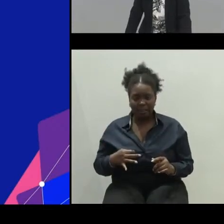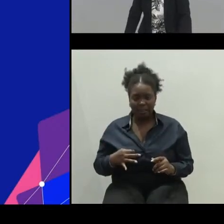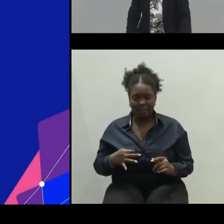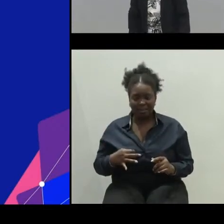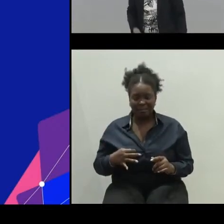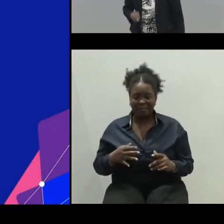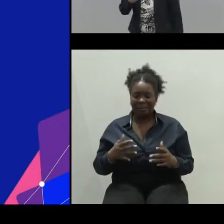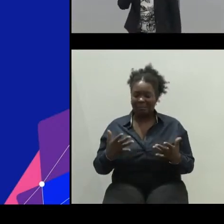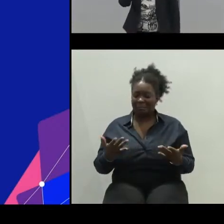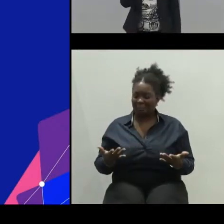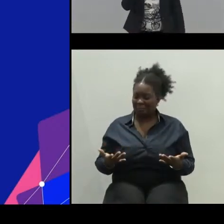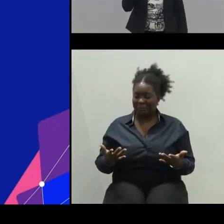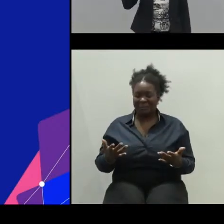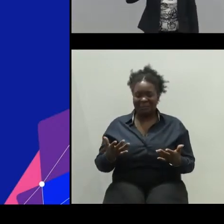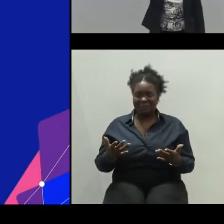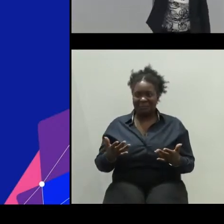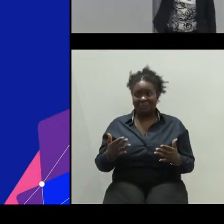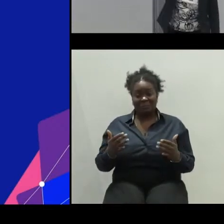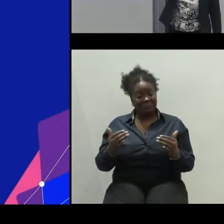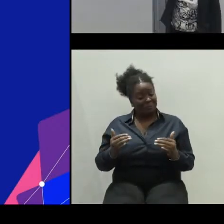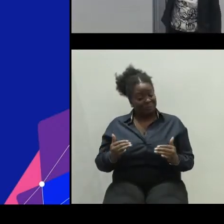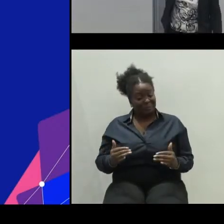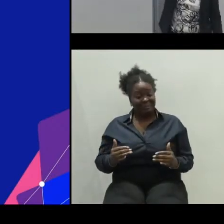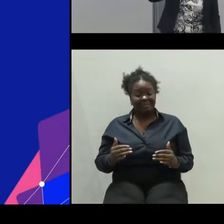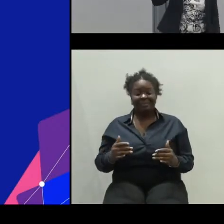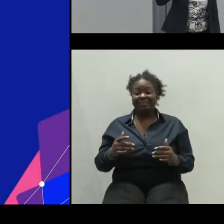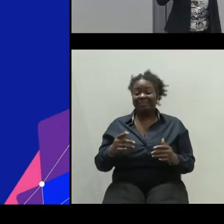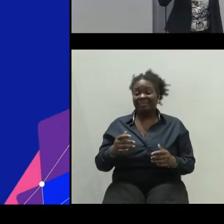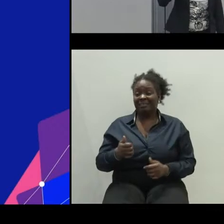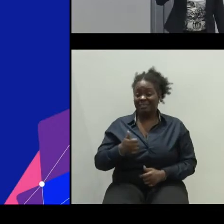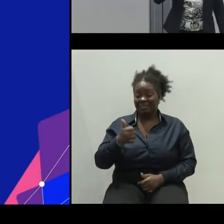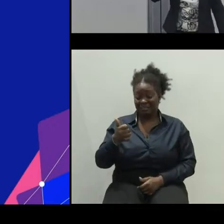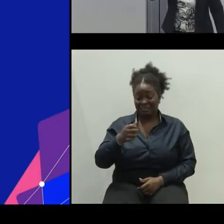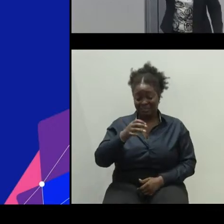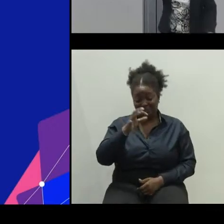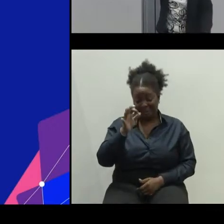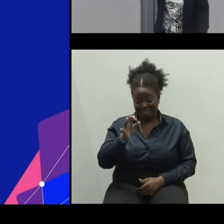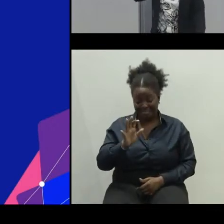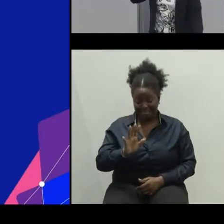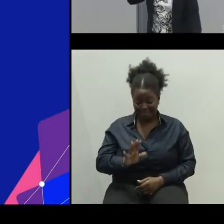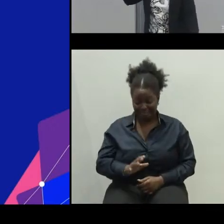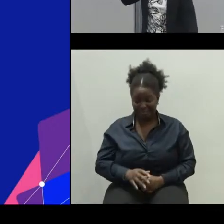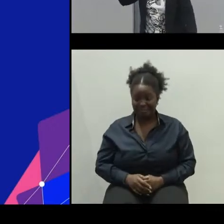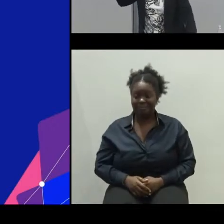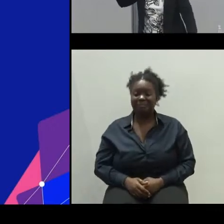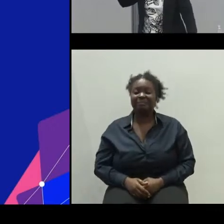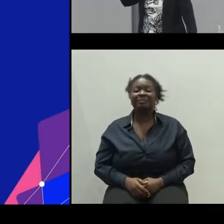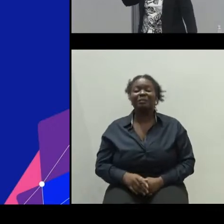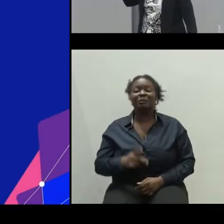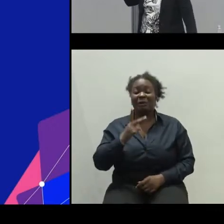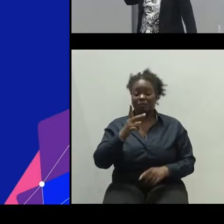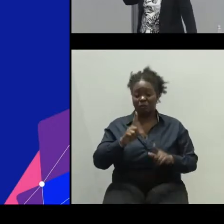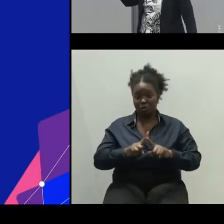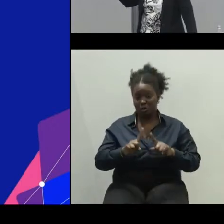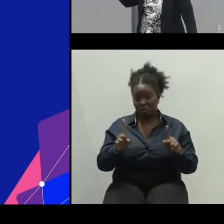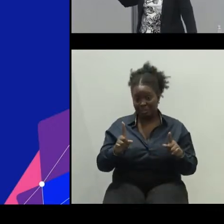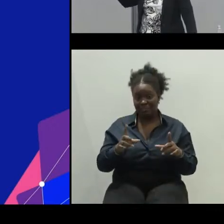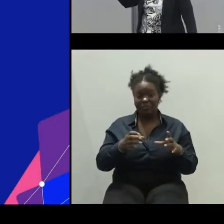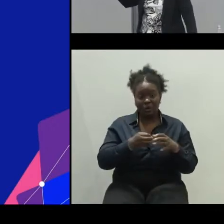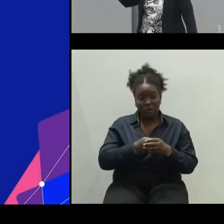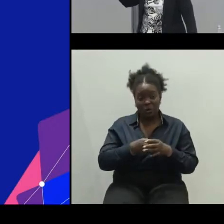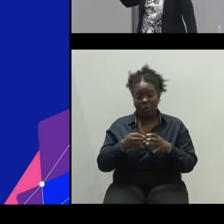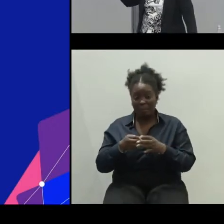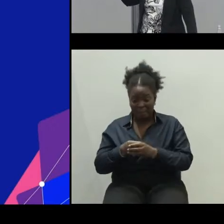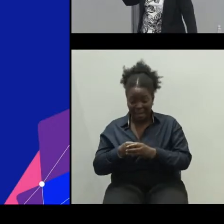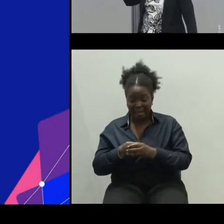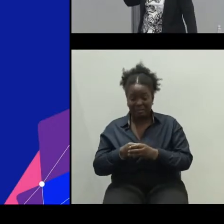Yeah, so great question. So I would say that the part I just raced through at the end, we had 2 different compounds, one that was about 50